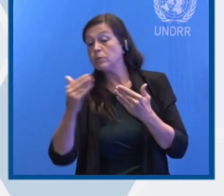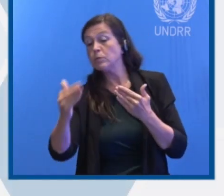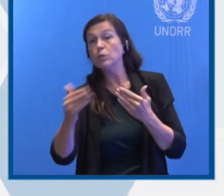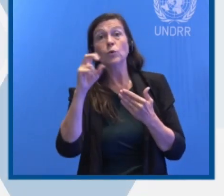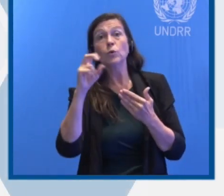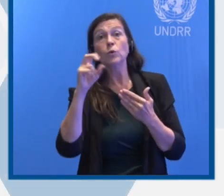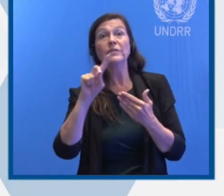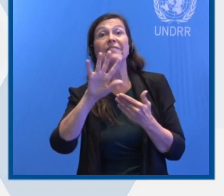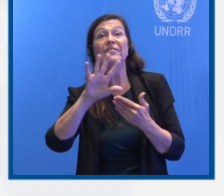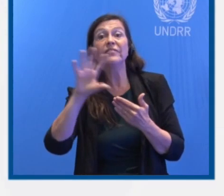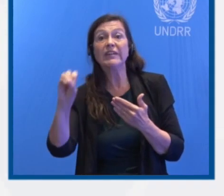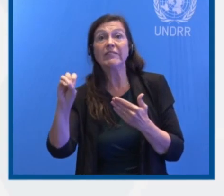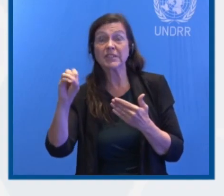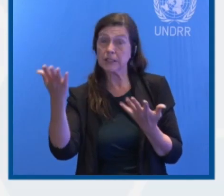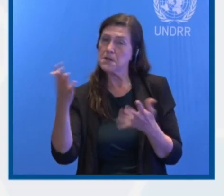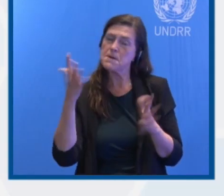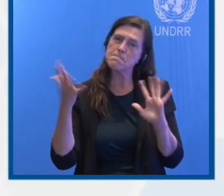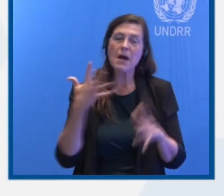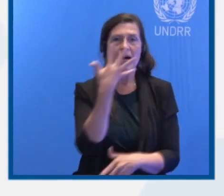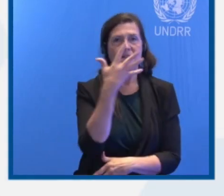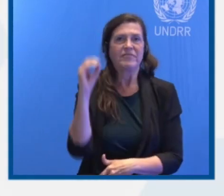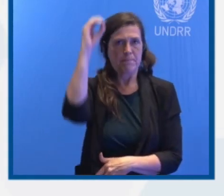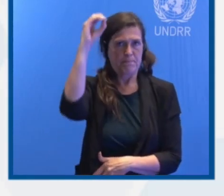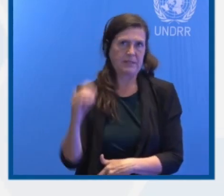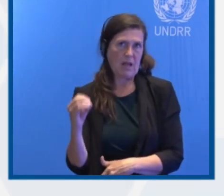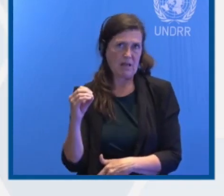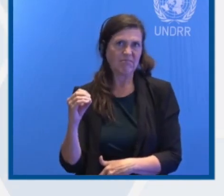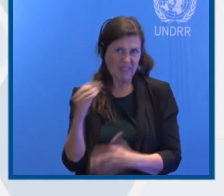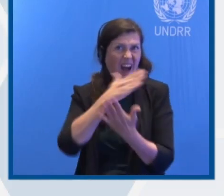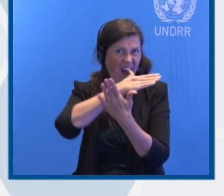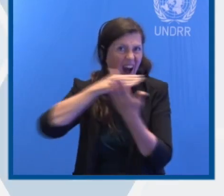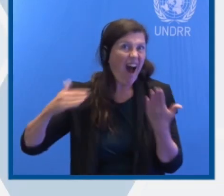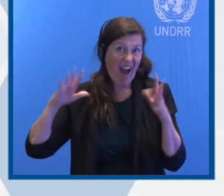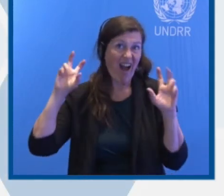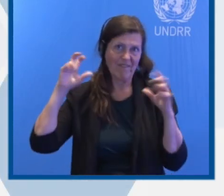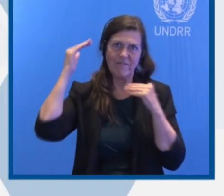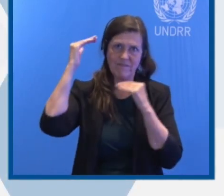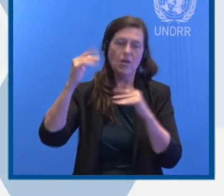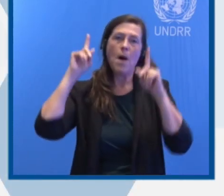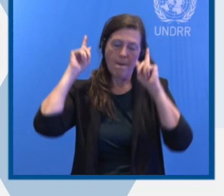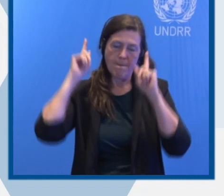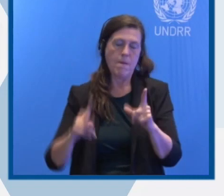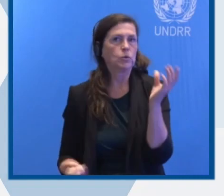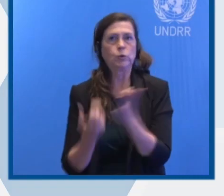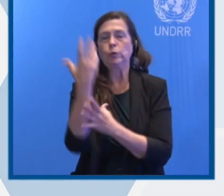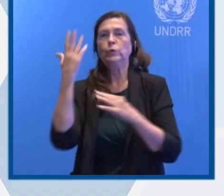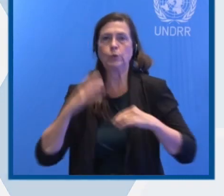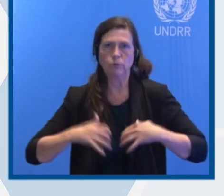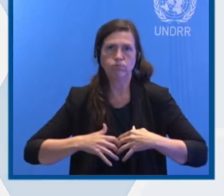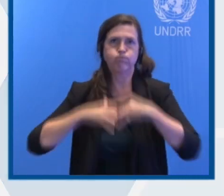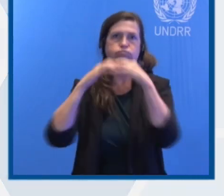it is yet to build. So we have the opportunity to really get it right. And as they say, for the future, we can lock